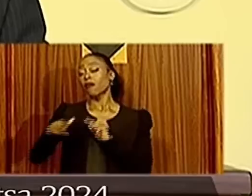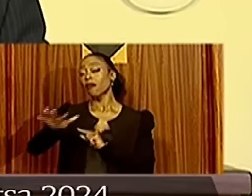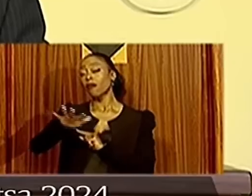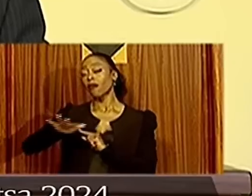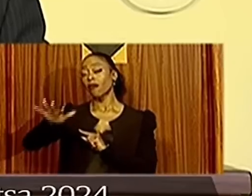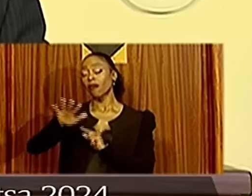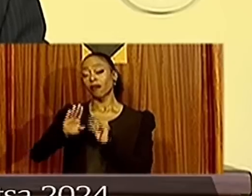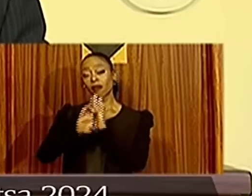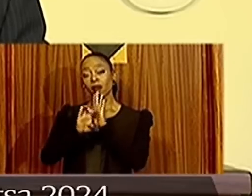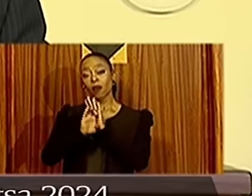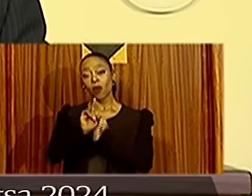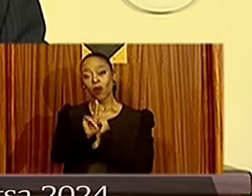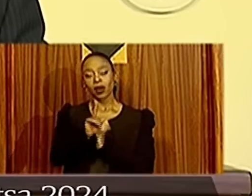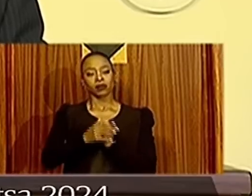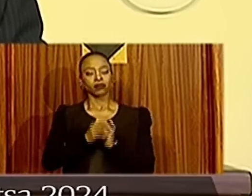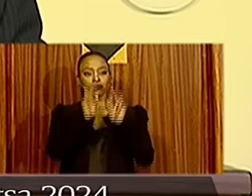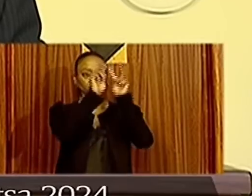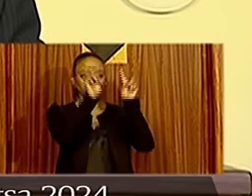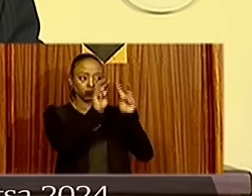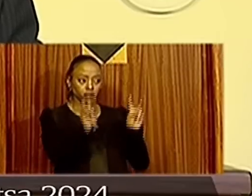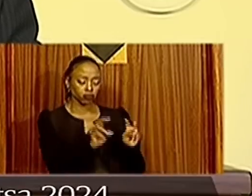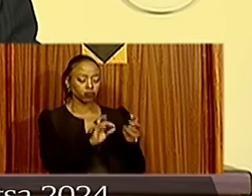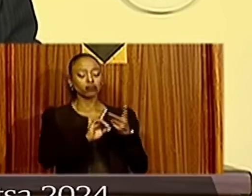such as energy,